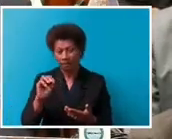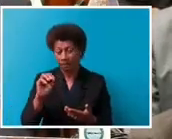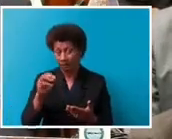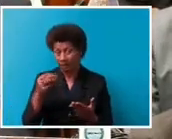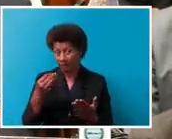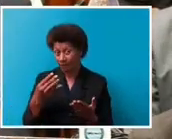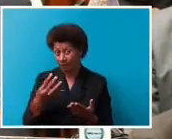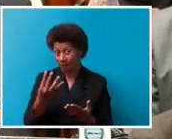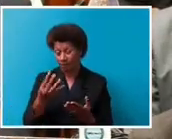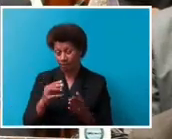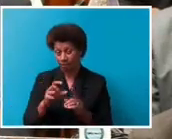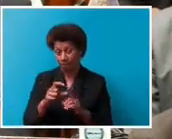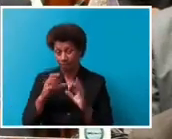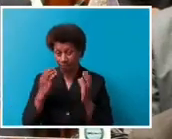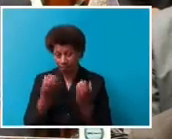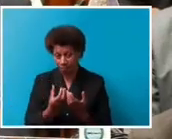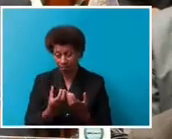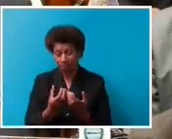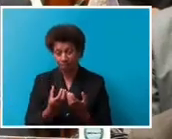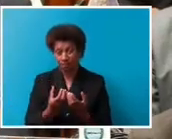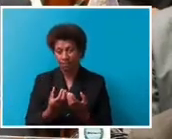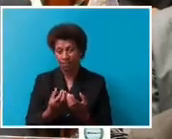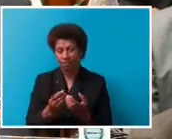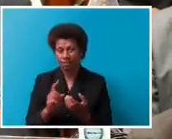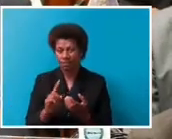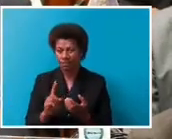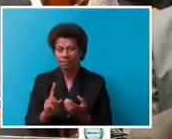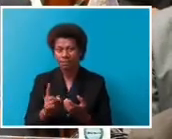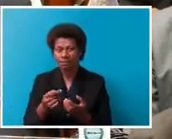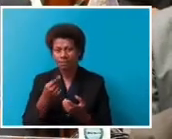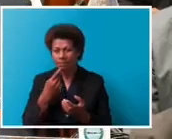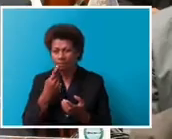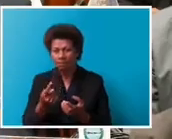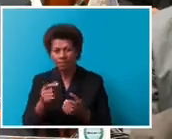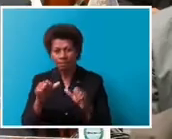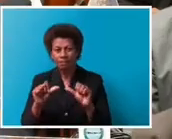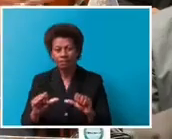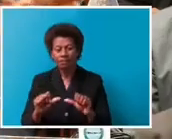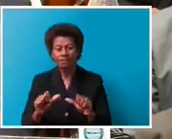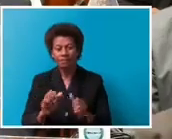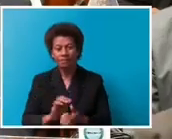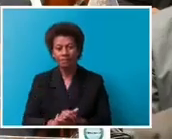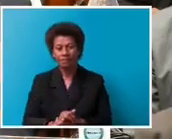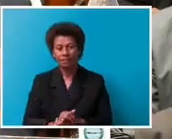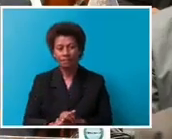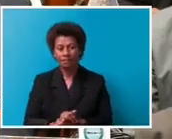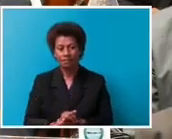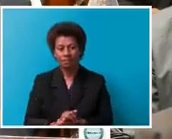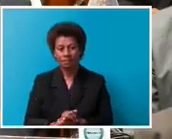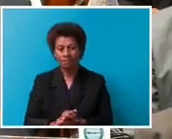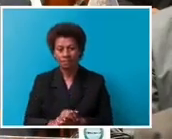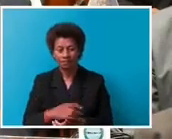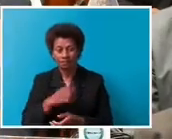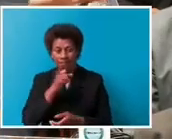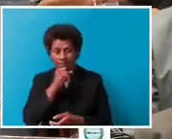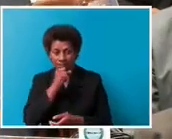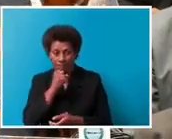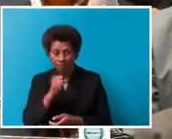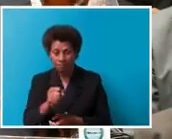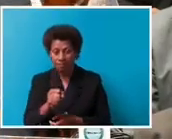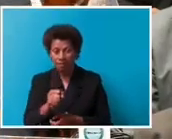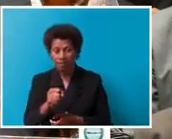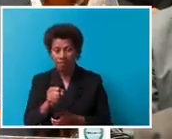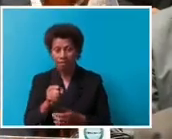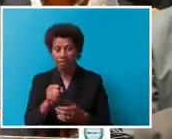date, is an embodiment of what His Excellency stated. A man ostracized, a